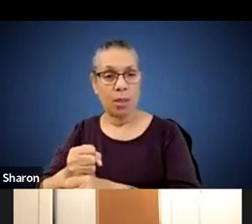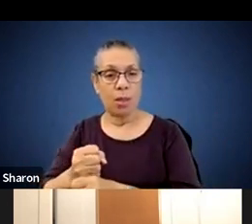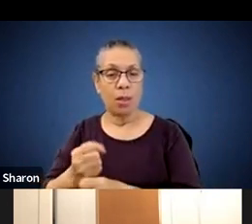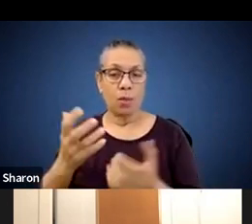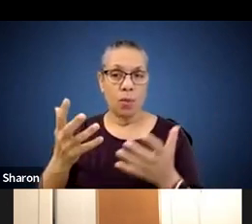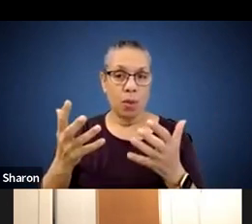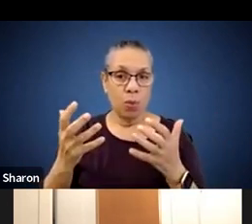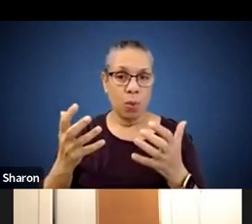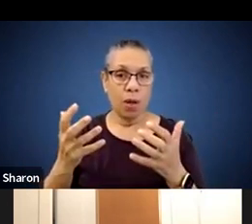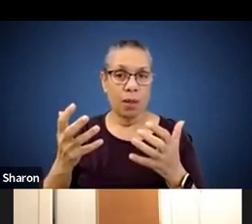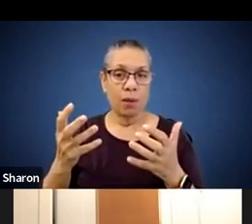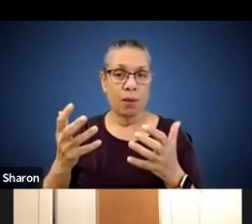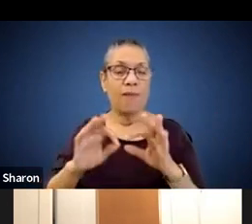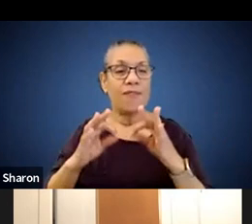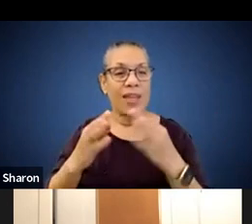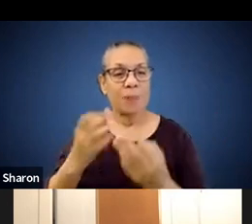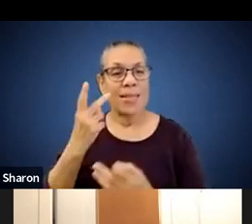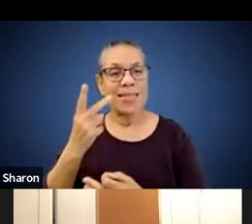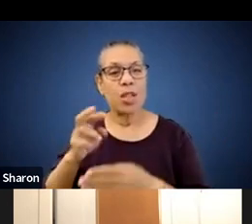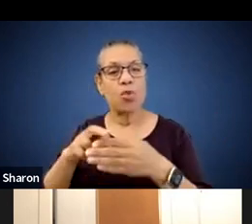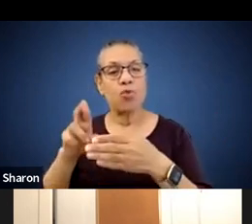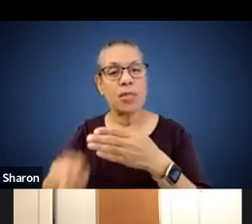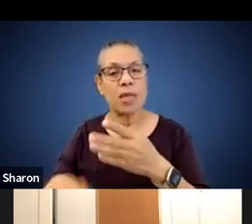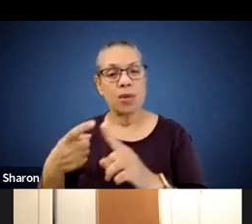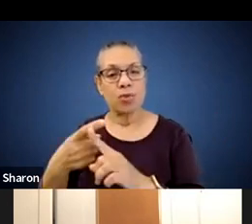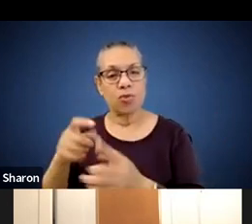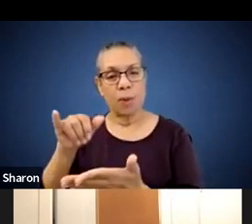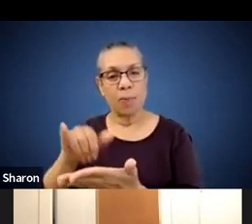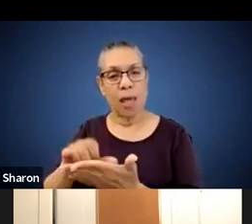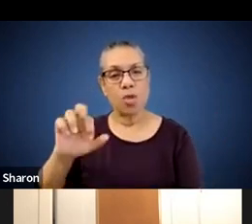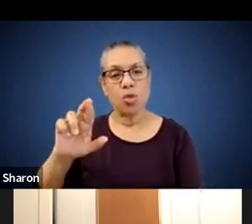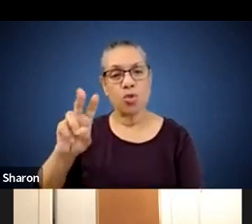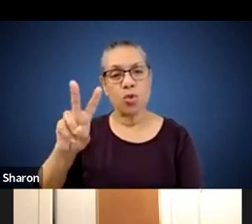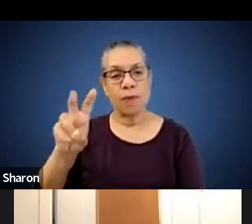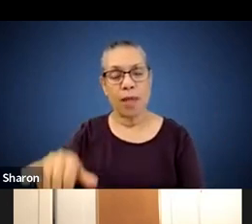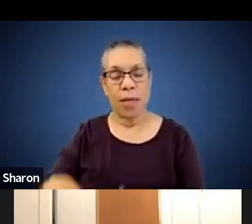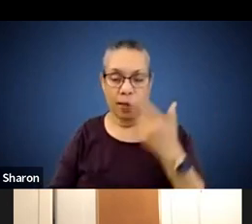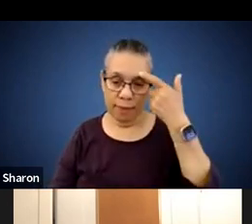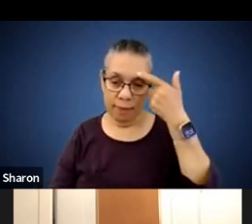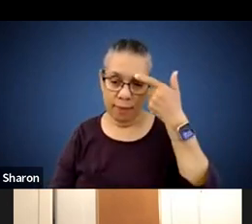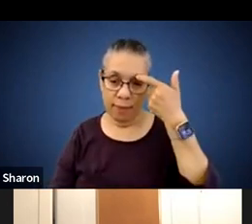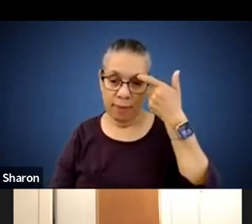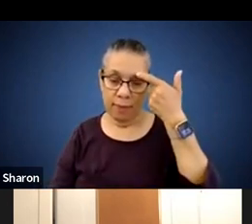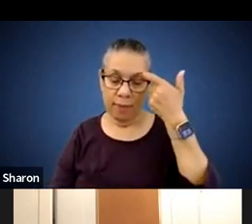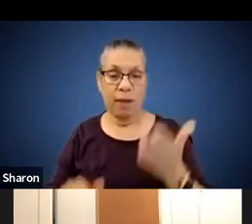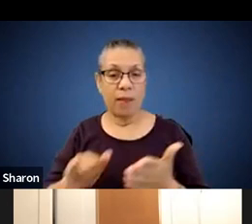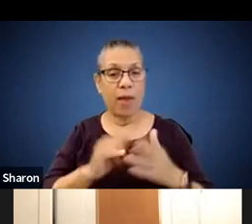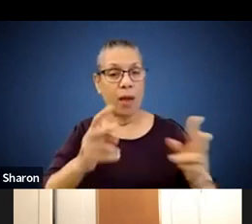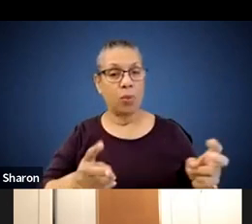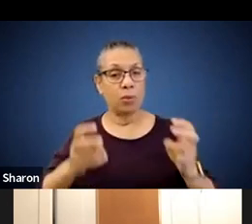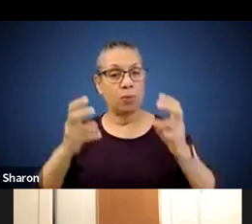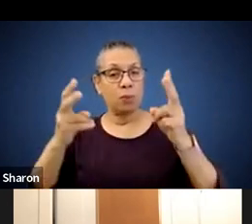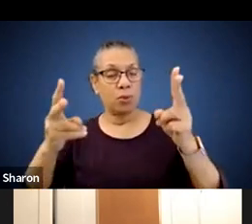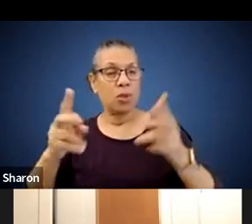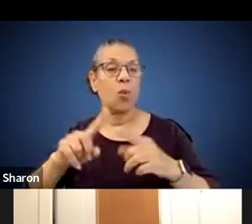to see um the results of their surveys and I assume as possible and and so those will be up around once they are